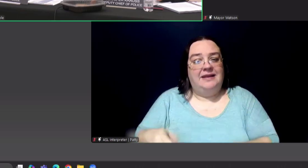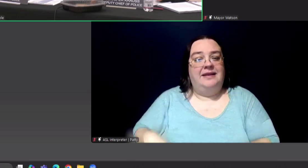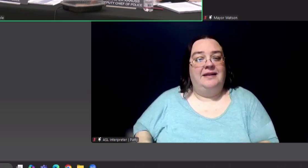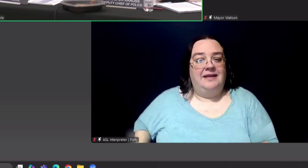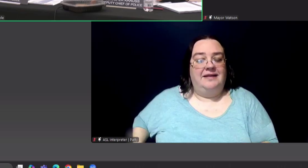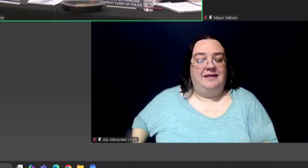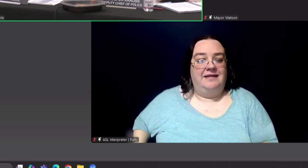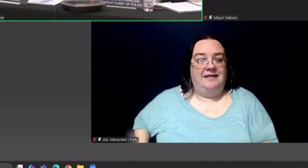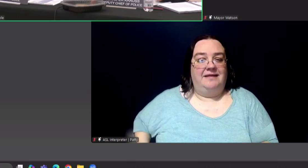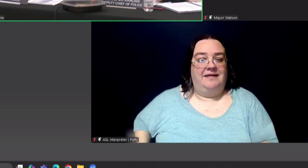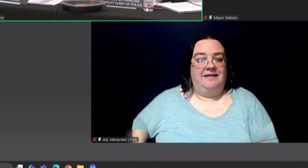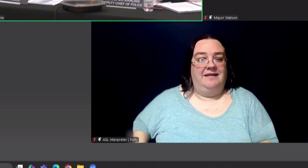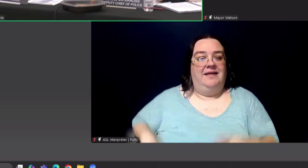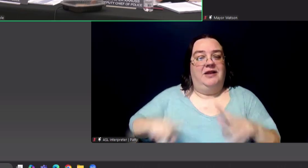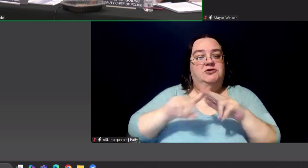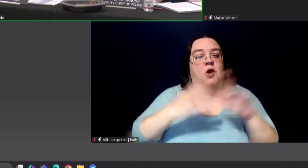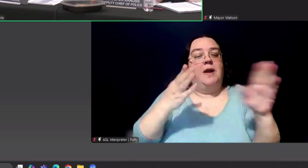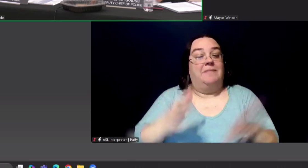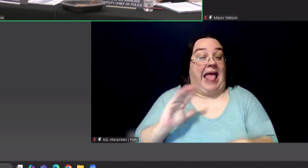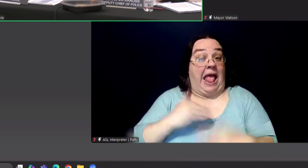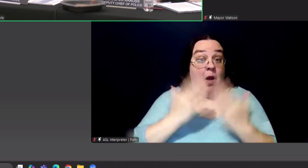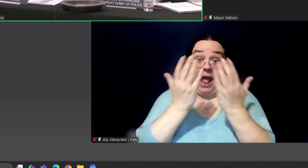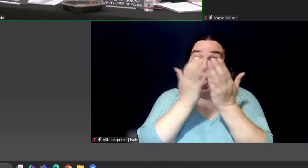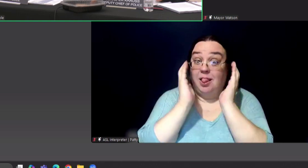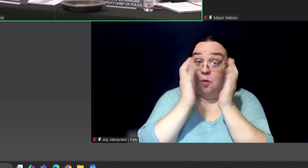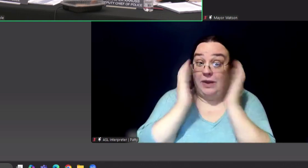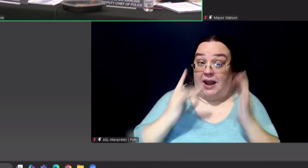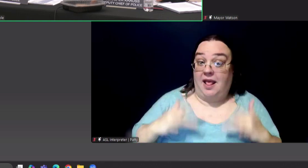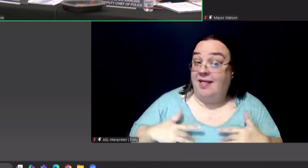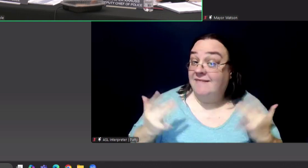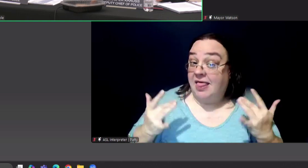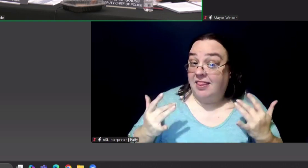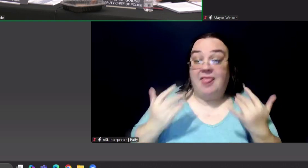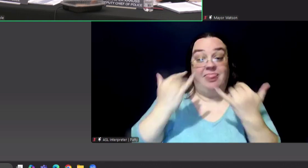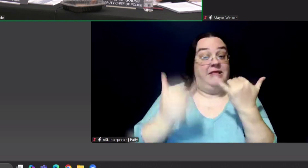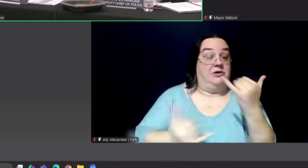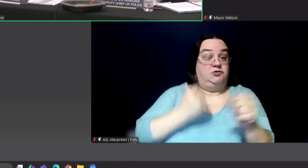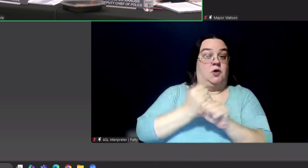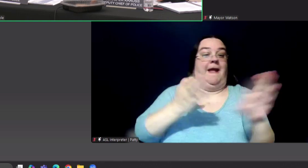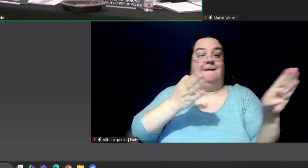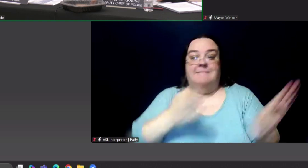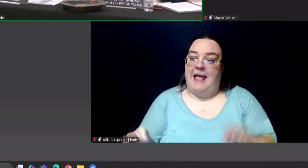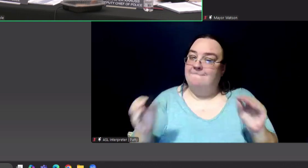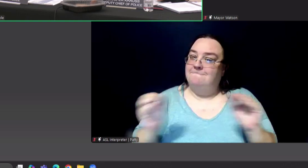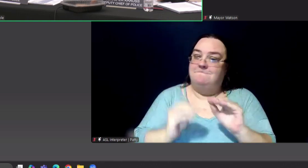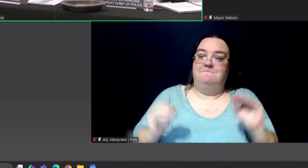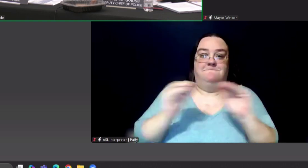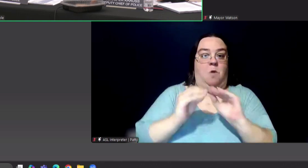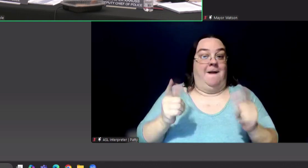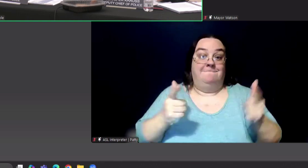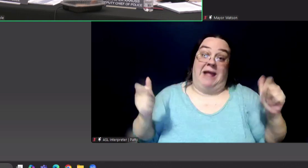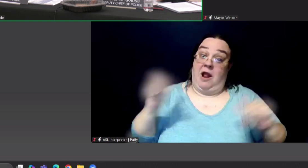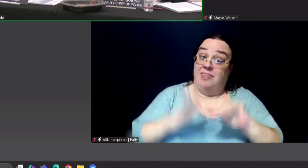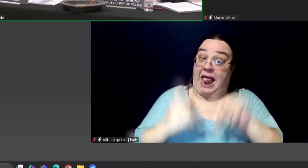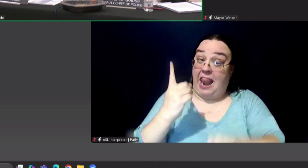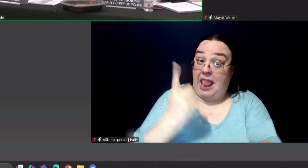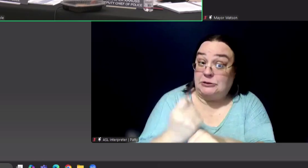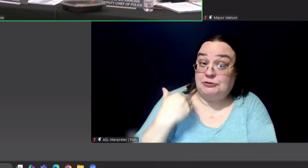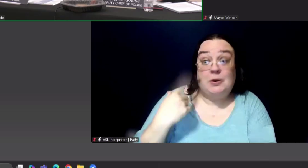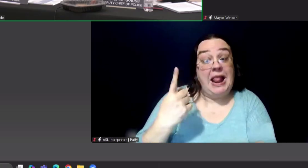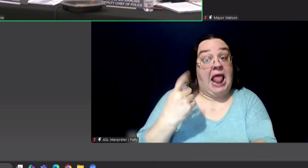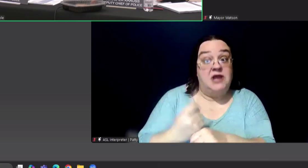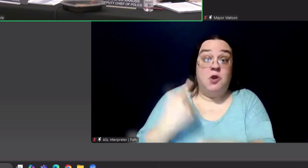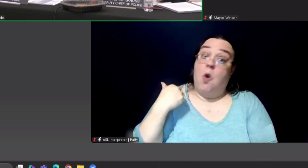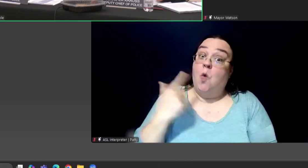starting to plan our Halloween event. And this year we plan on making it much bigger than last year, and it was pretty big last year, so I can only